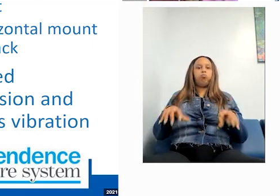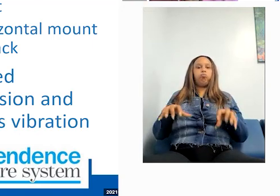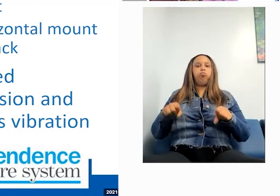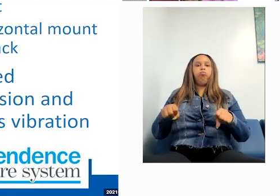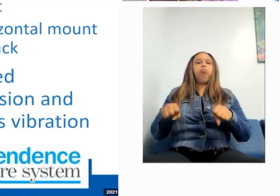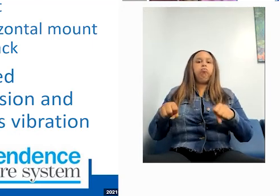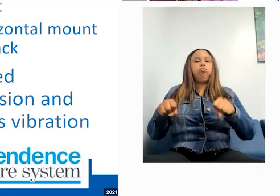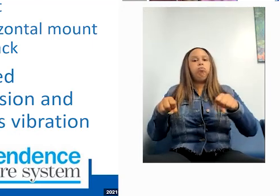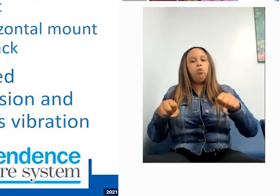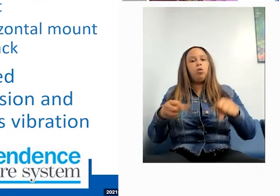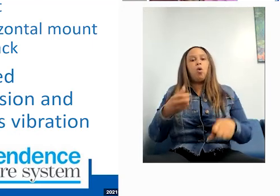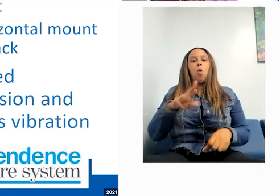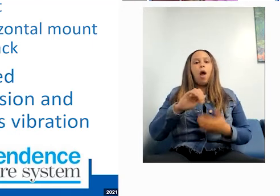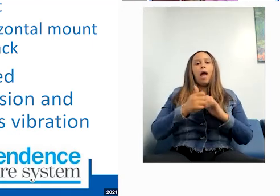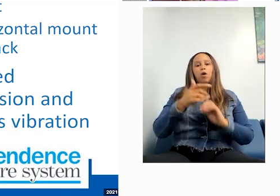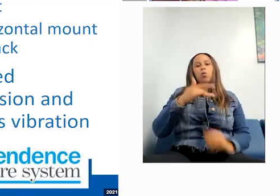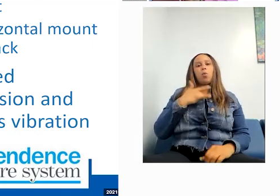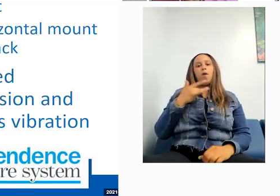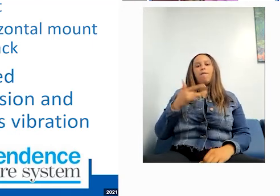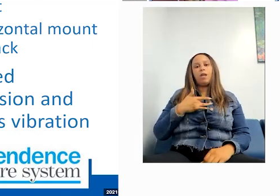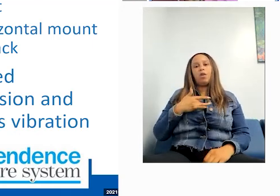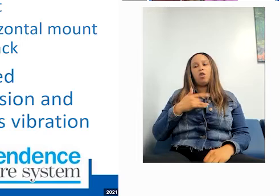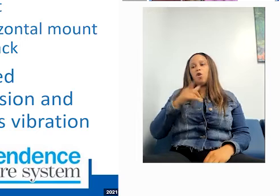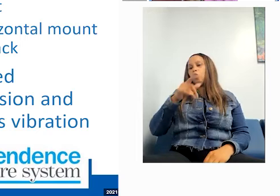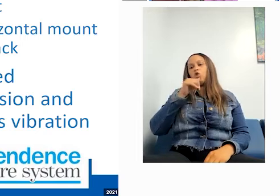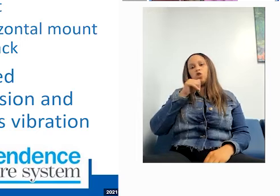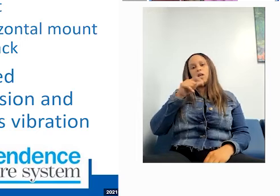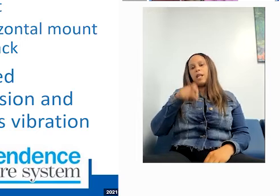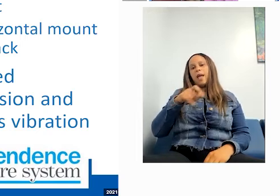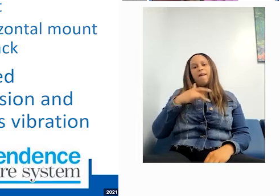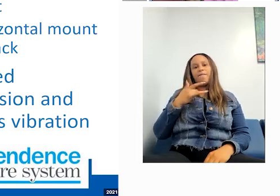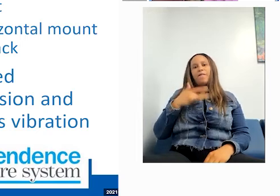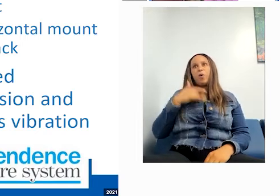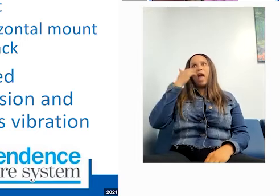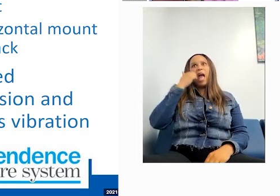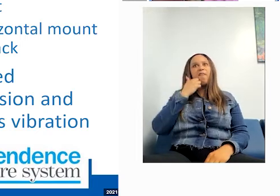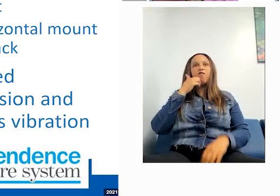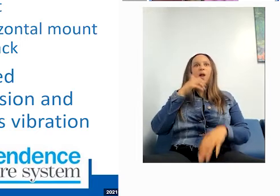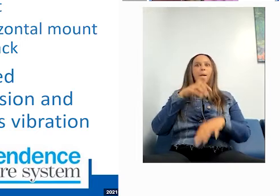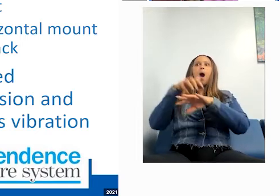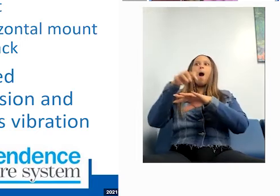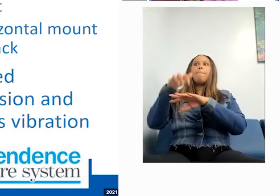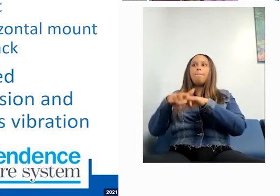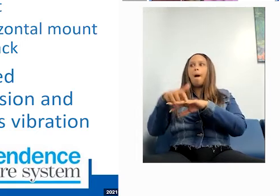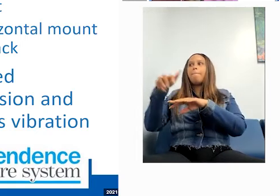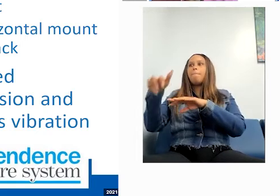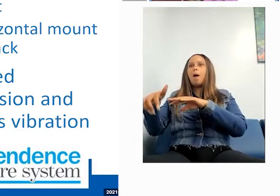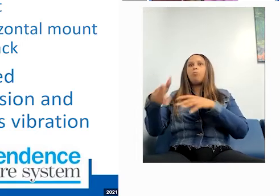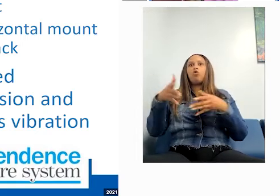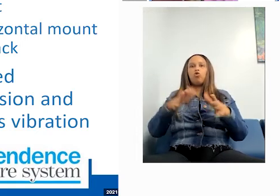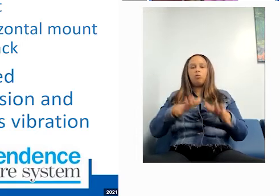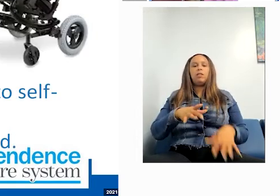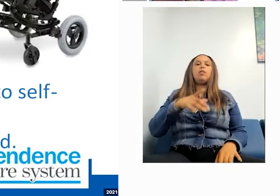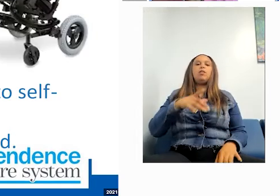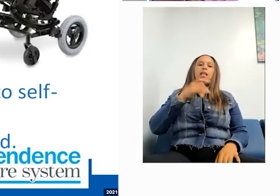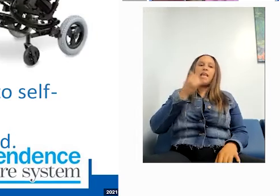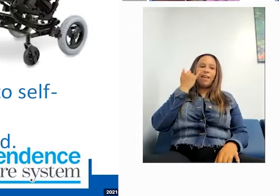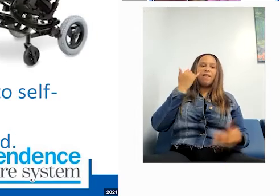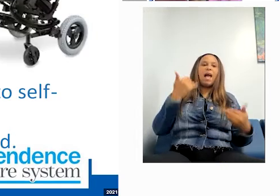as you are riding along. You shouldn't be feeling every bump in the road if the chair has a good suspension system.